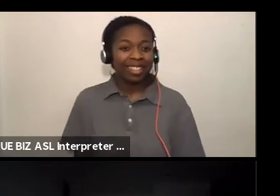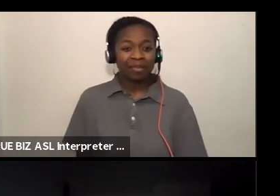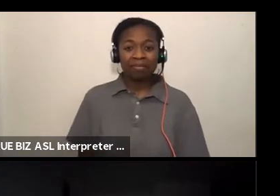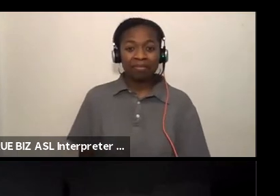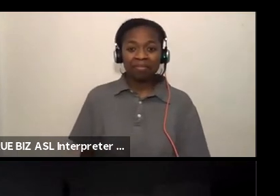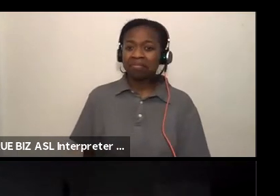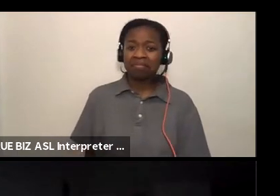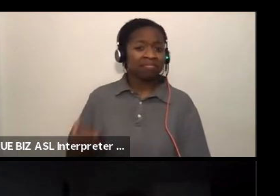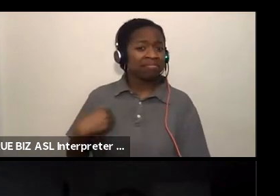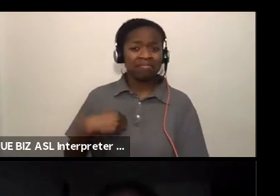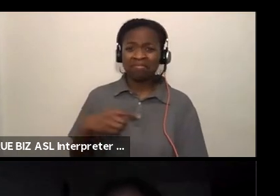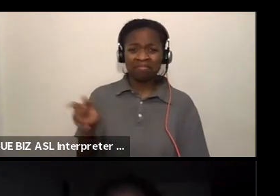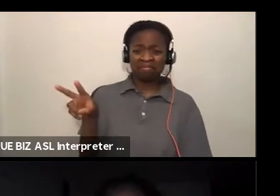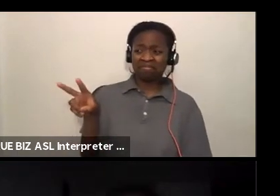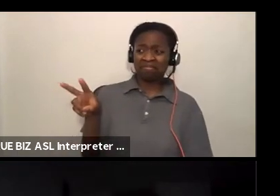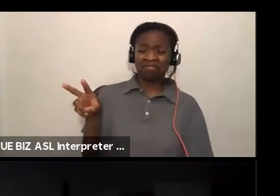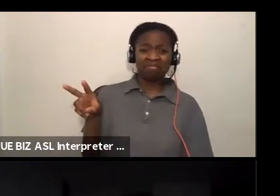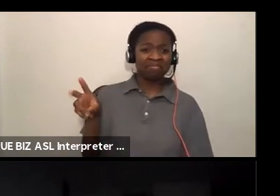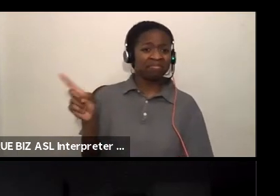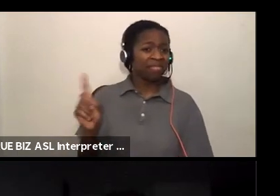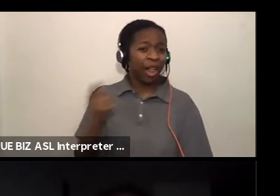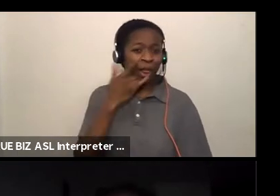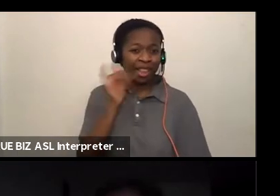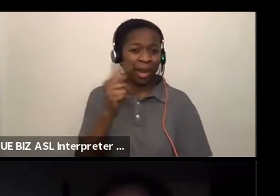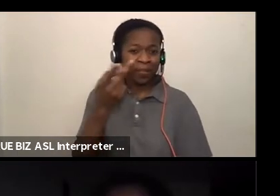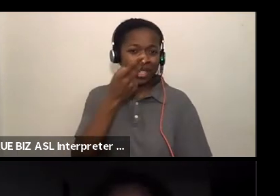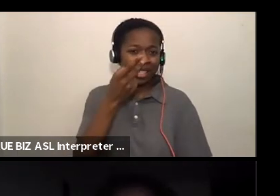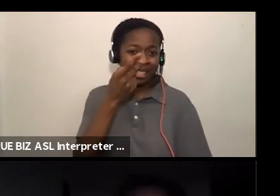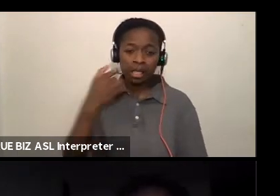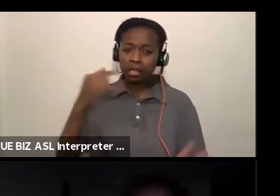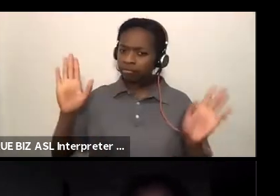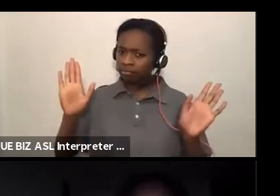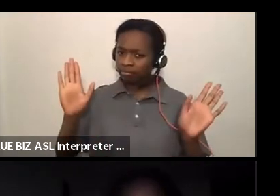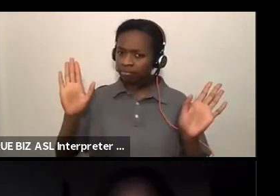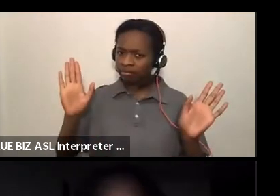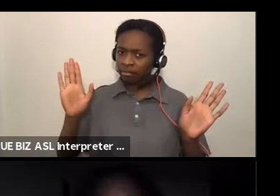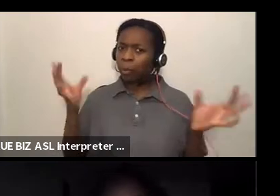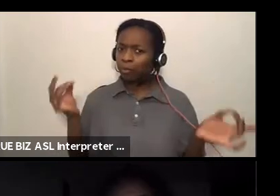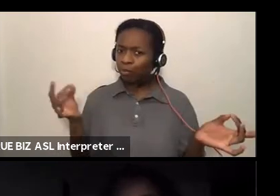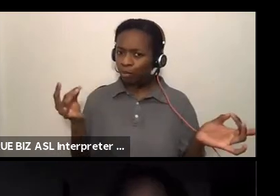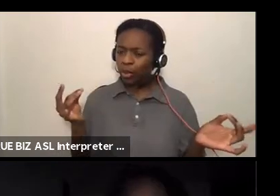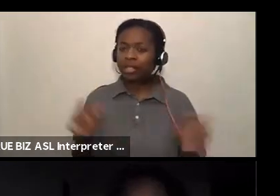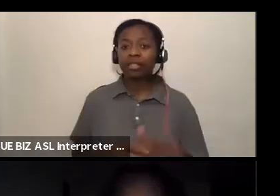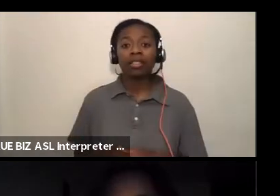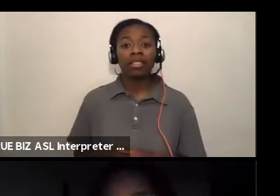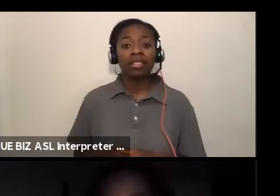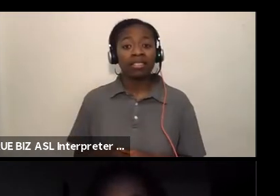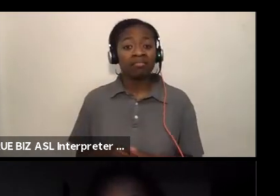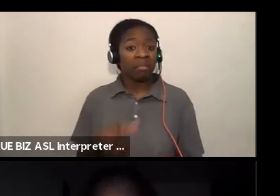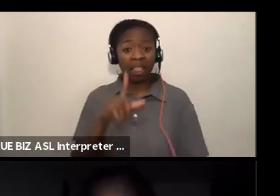we're not going there. It looks like it's too phallic. We're not doing it. We're Buddhists. No, but they don't recognize that form.